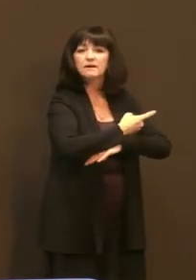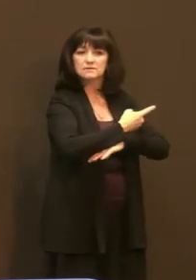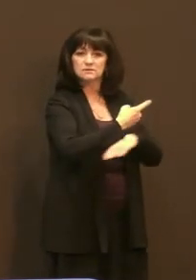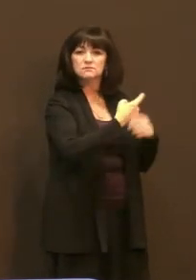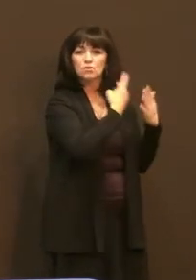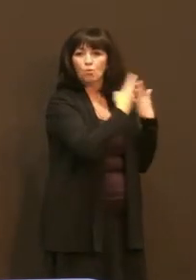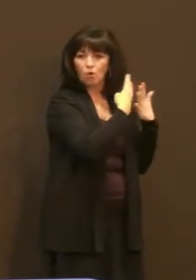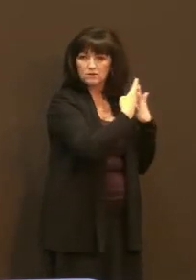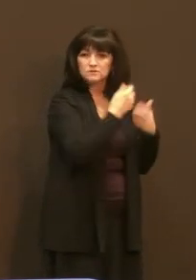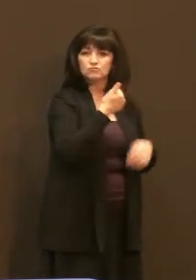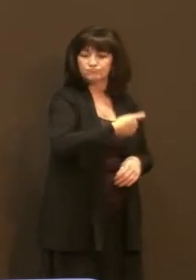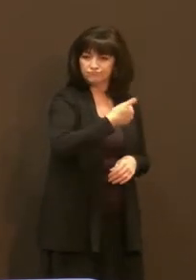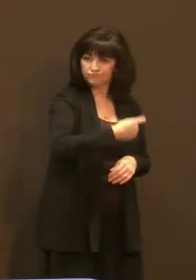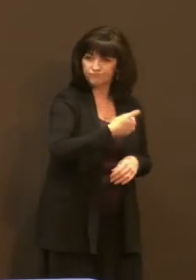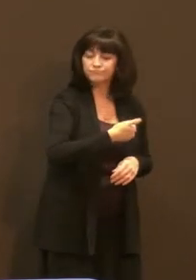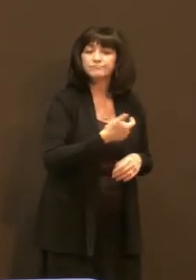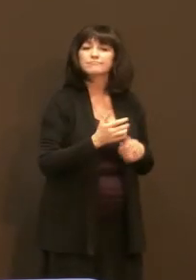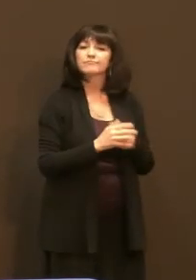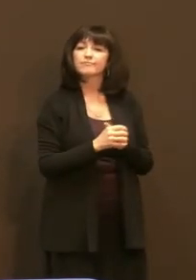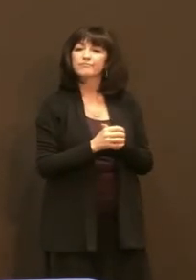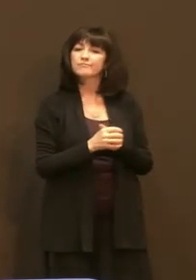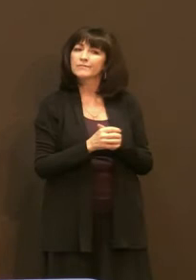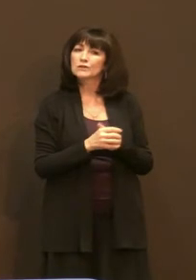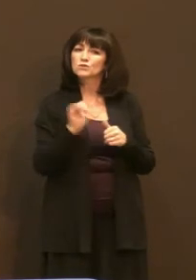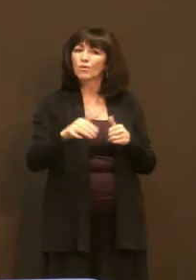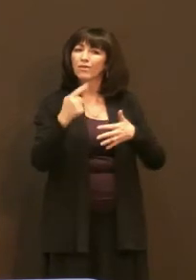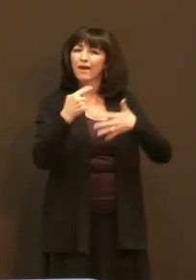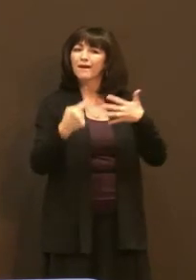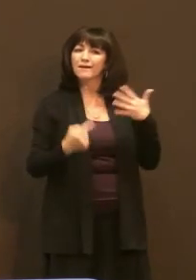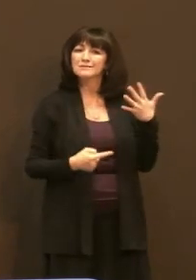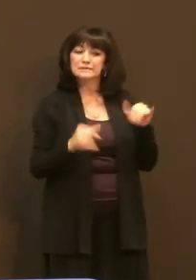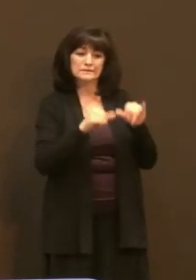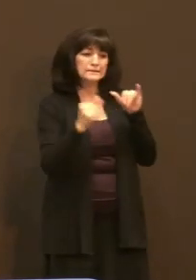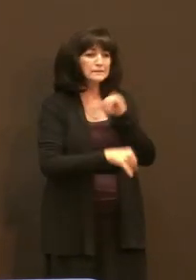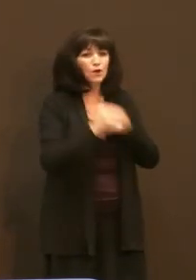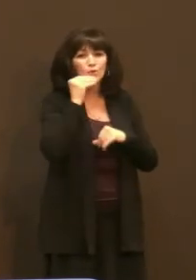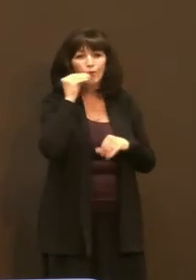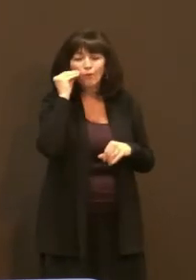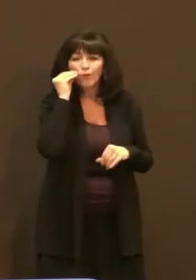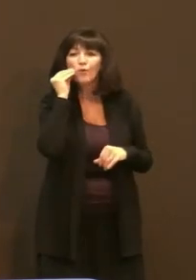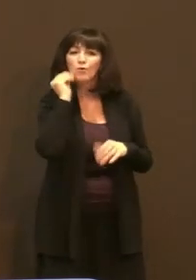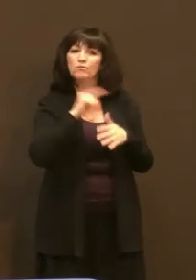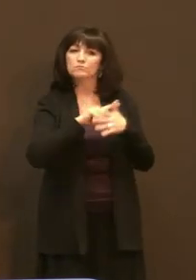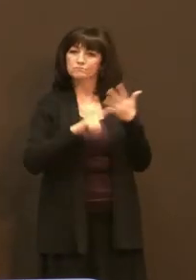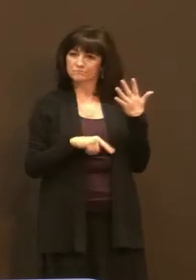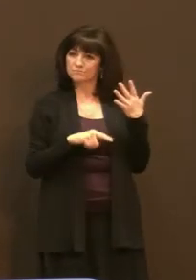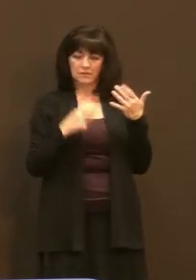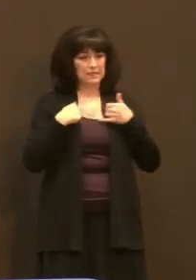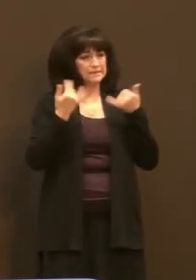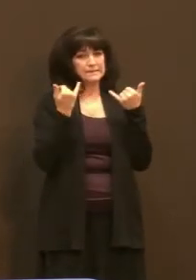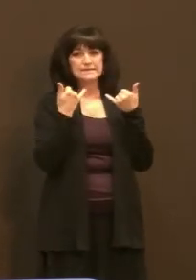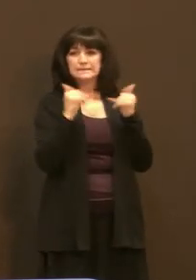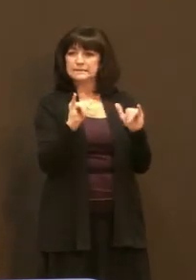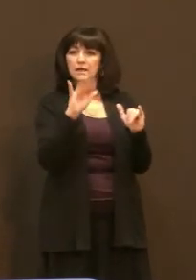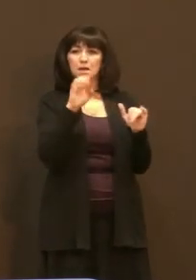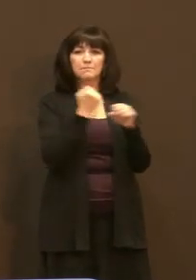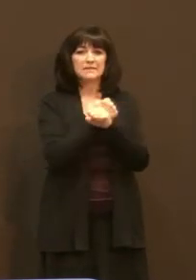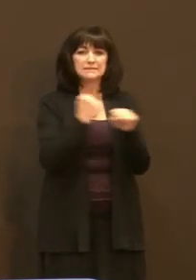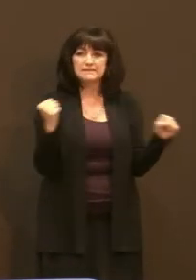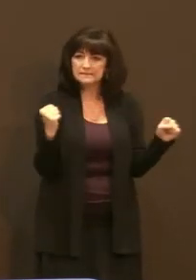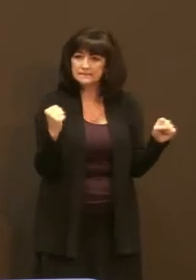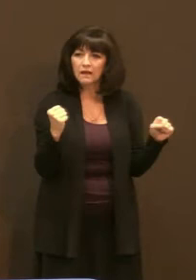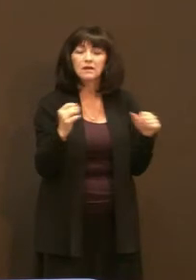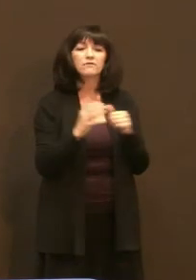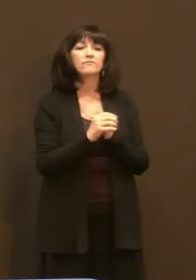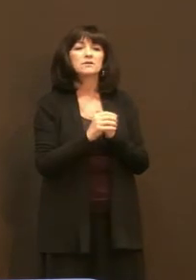We don't have enough data to draw that conclusion. So we're still in a stay the course, stay at home, be safe